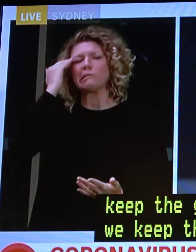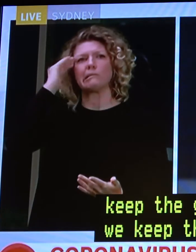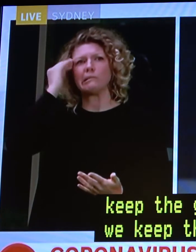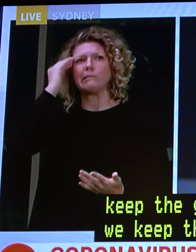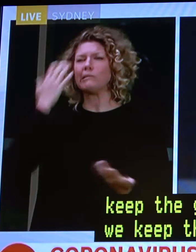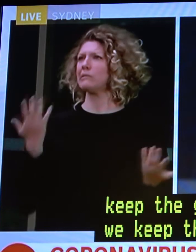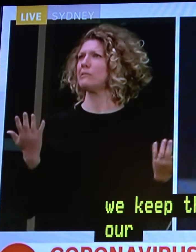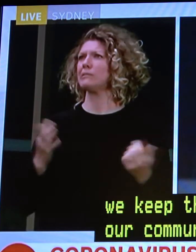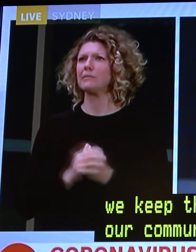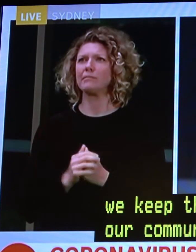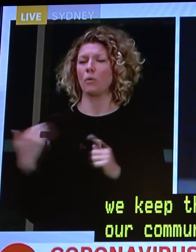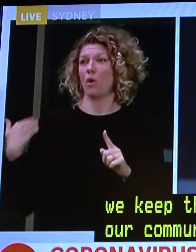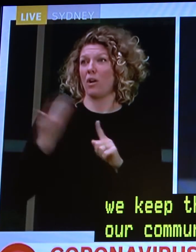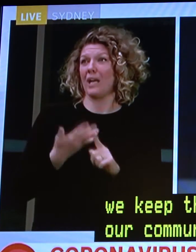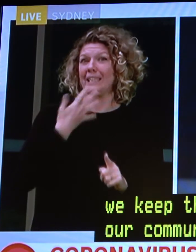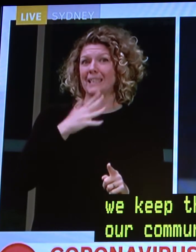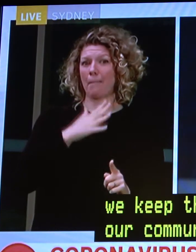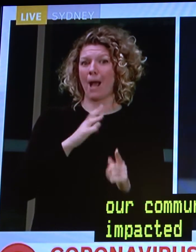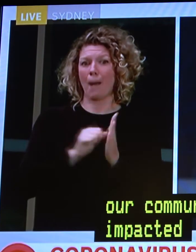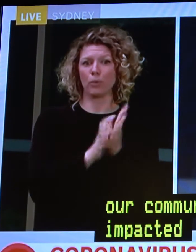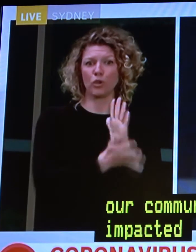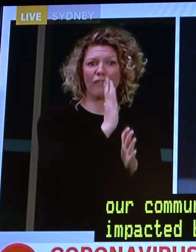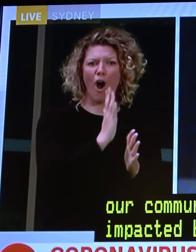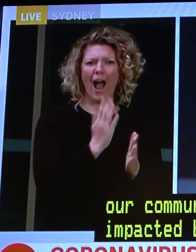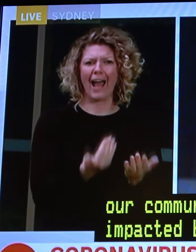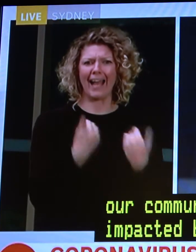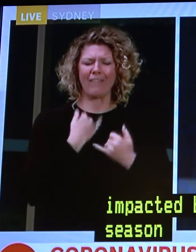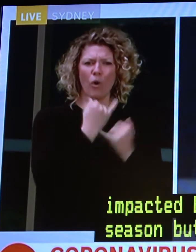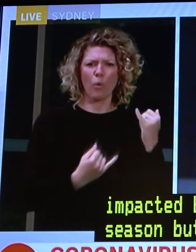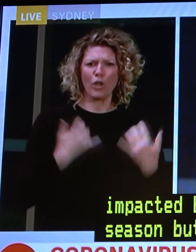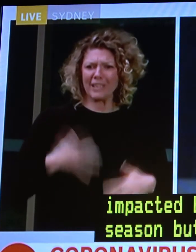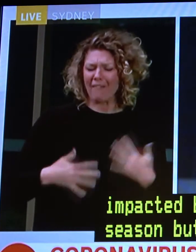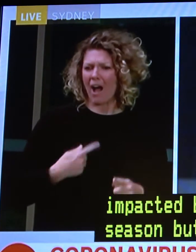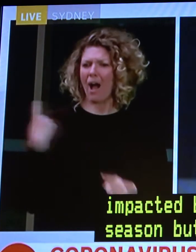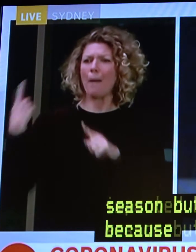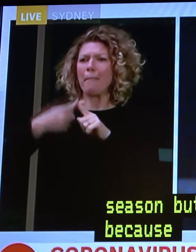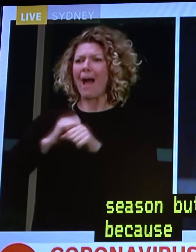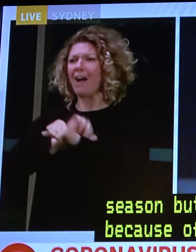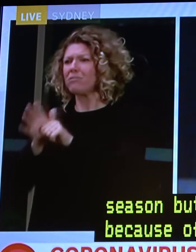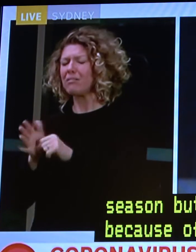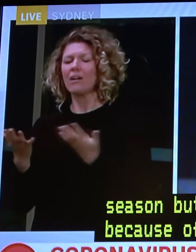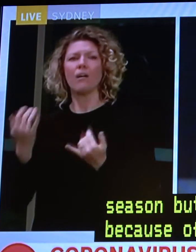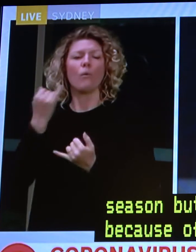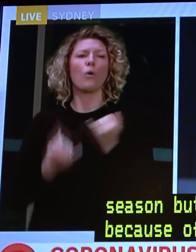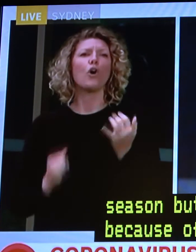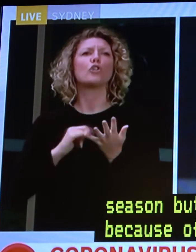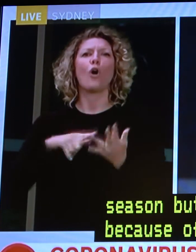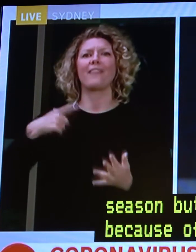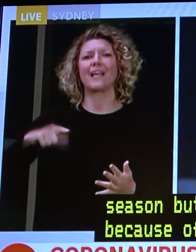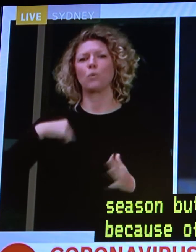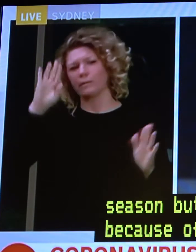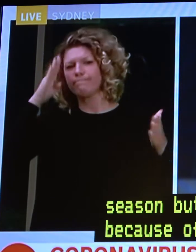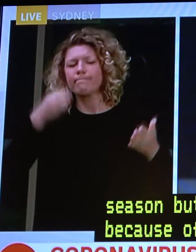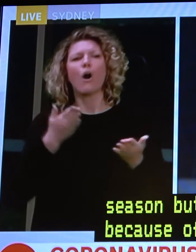horrible summer season, but also those communities, because of what they do, are able to employ people, keep jobs going, and that has a